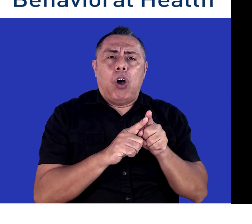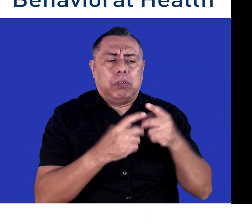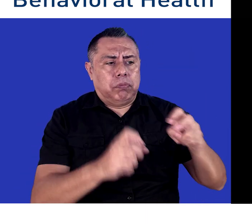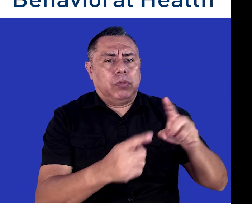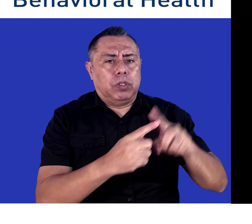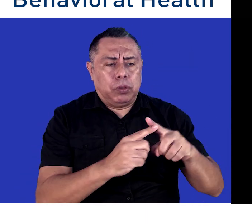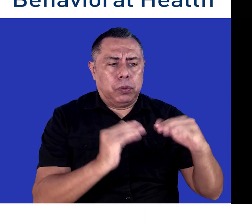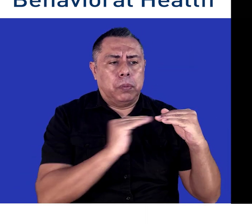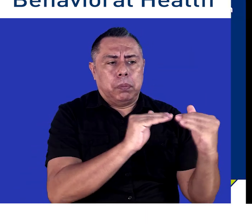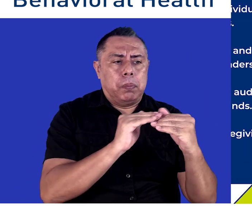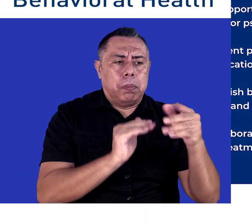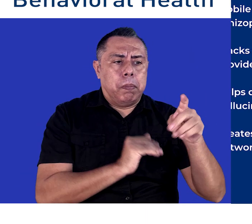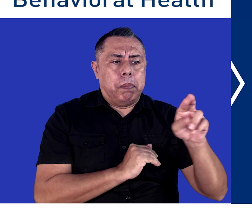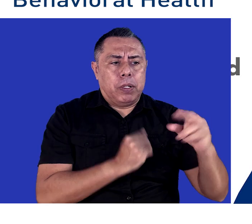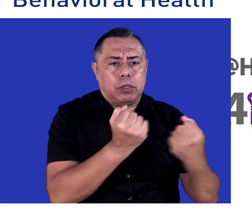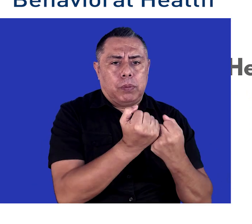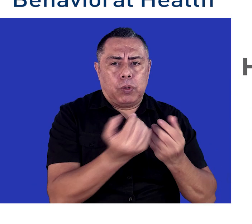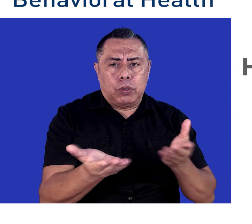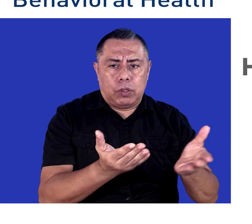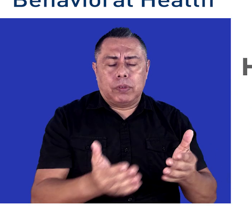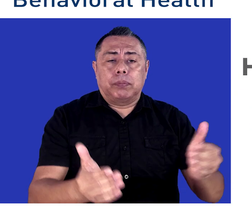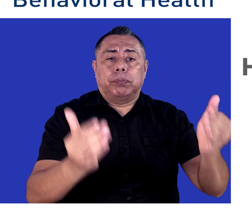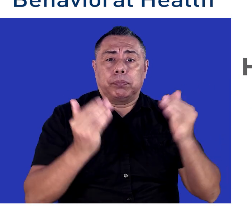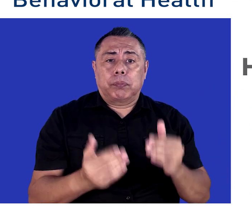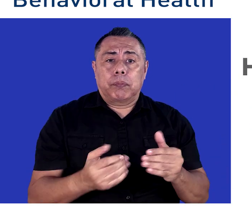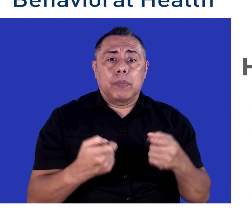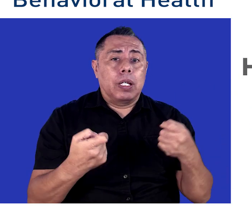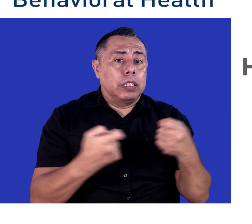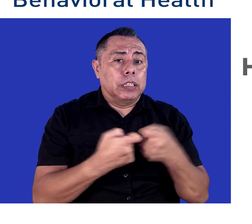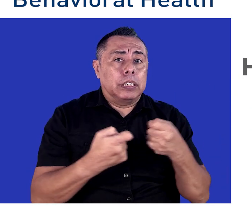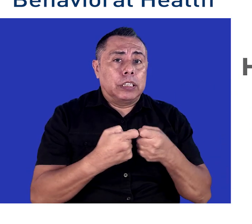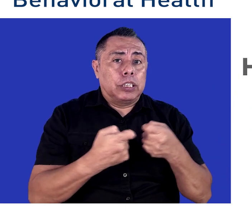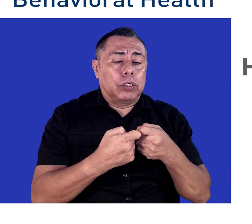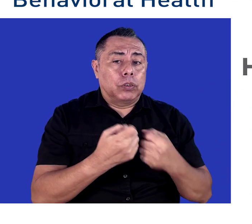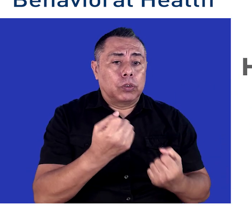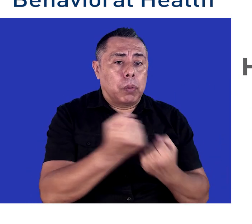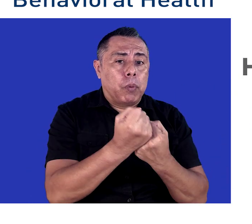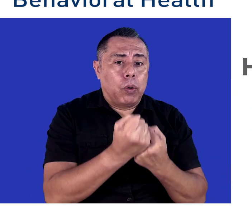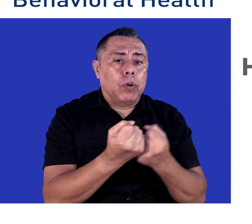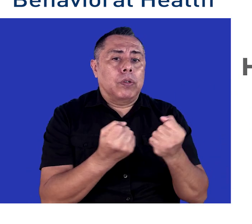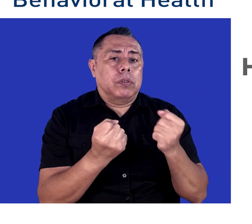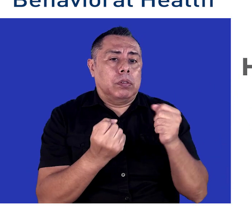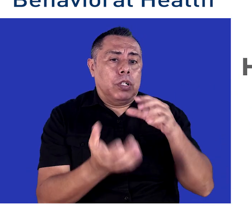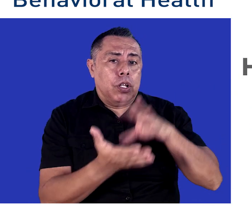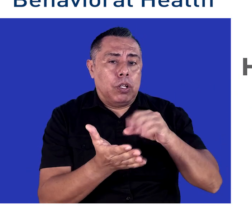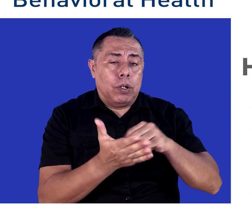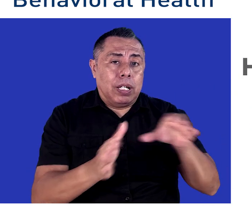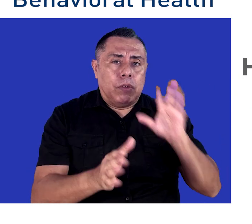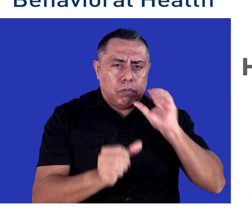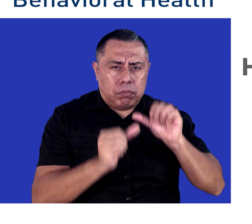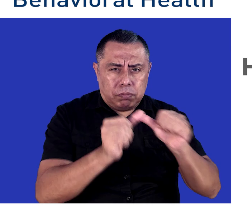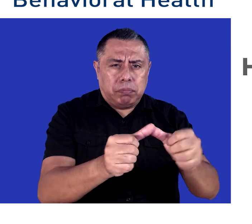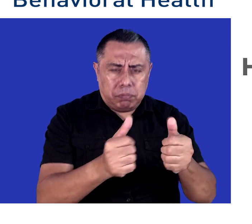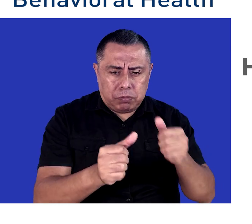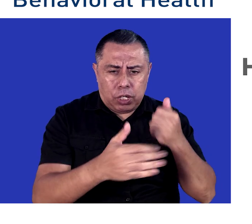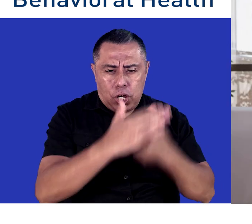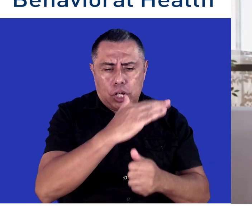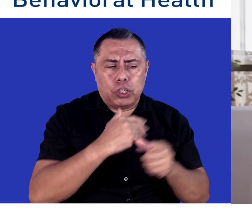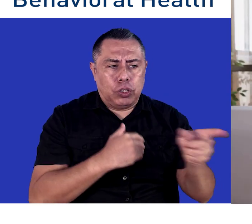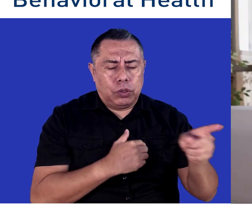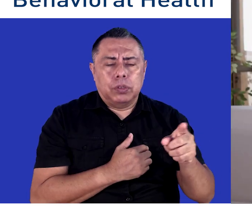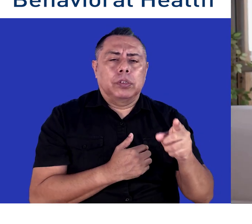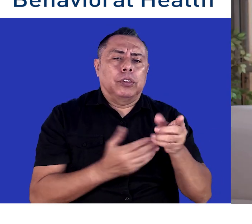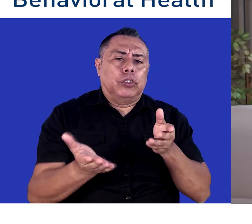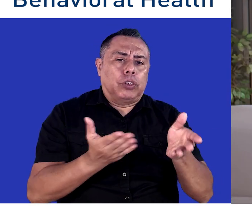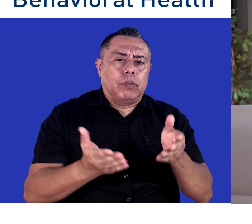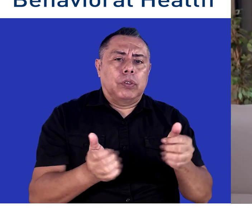under Peer Support Services. Digital mental health literacy training activities will also continue under Peer Support Services